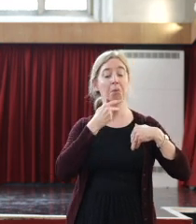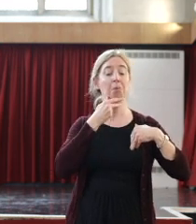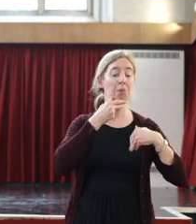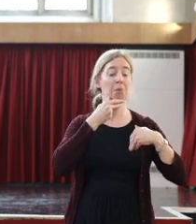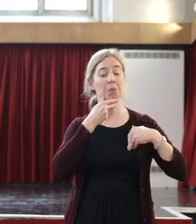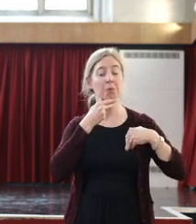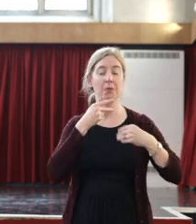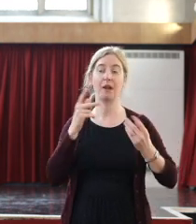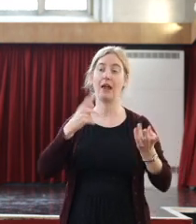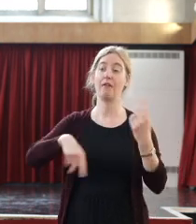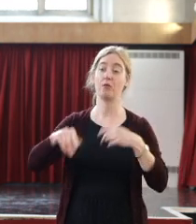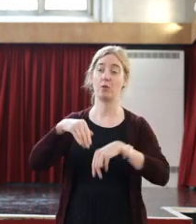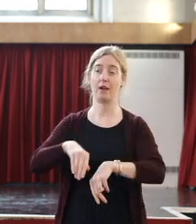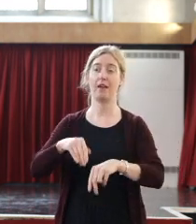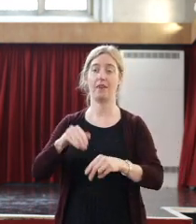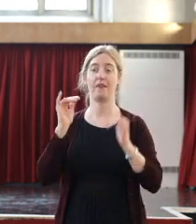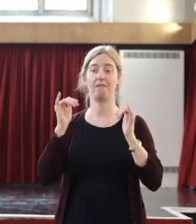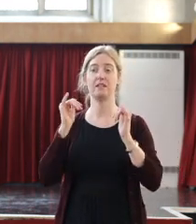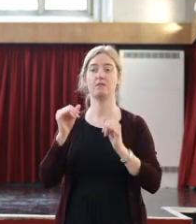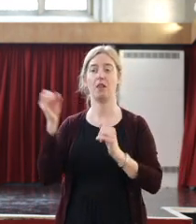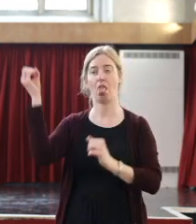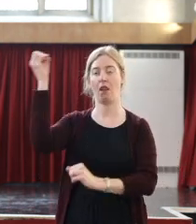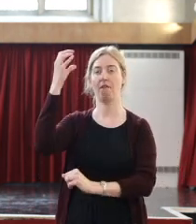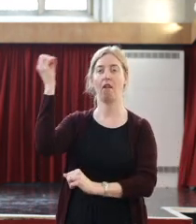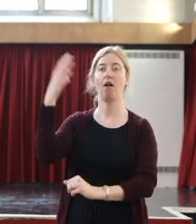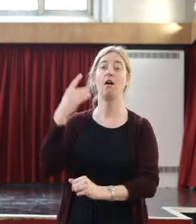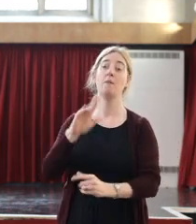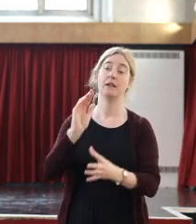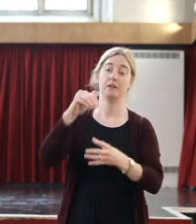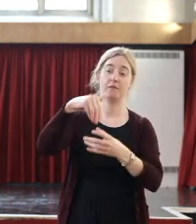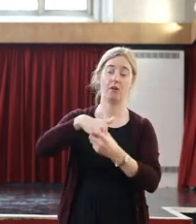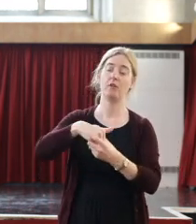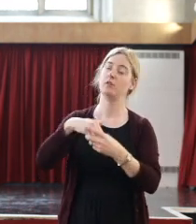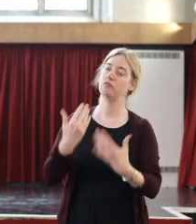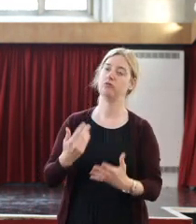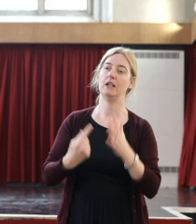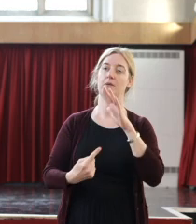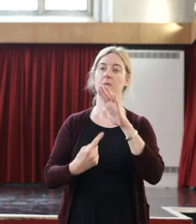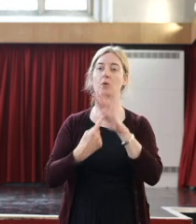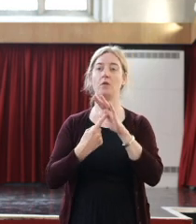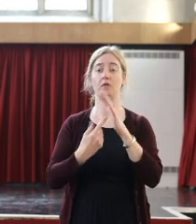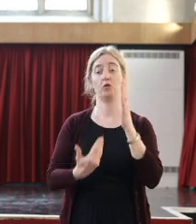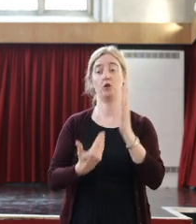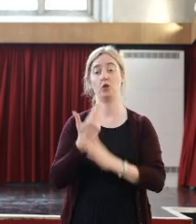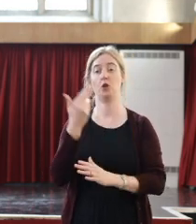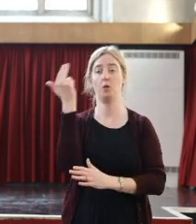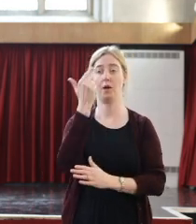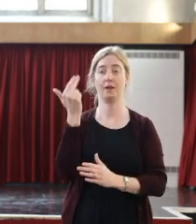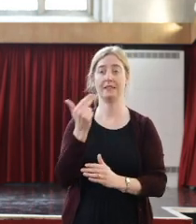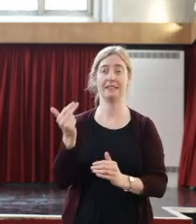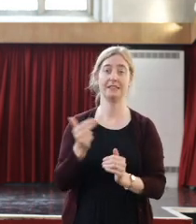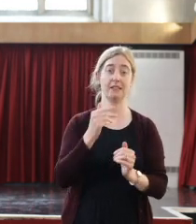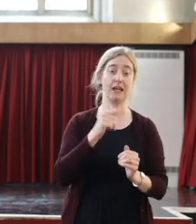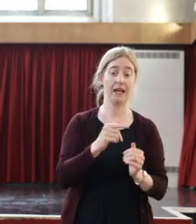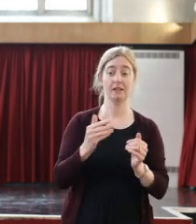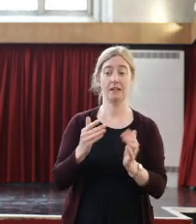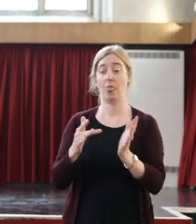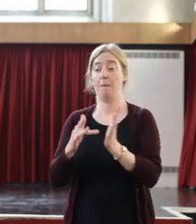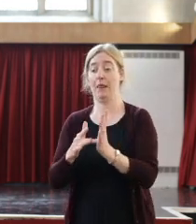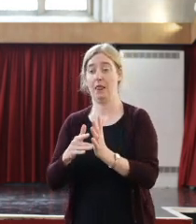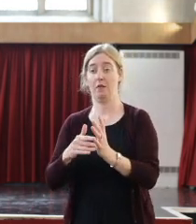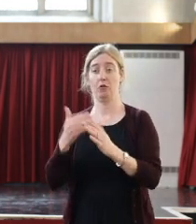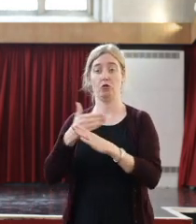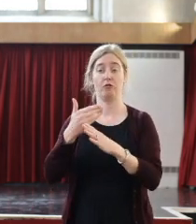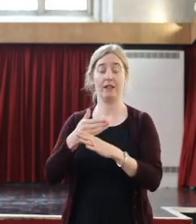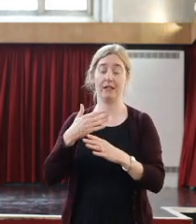Everyone at Love Light has been incredible. These programs are so important to emerging artists and mid-career artists. The opportunity to